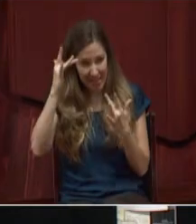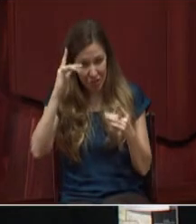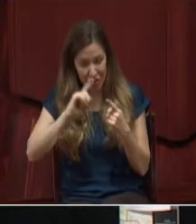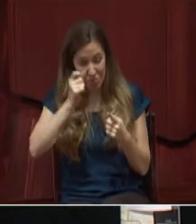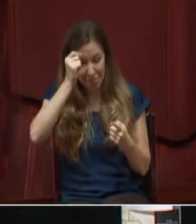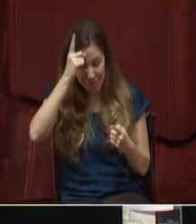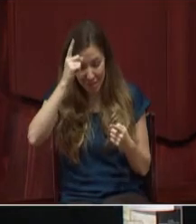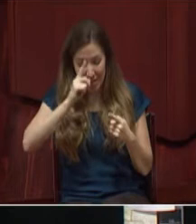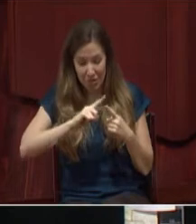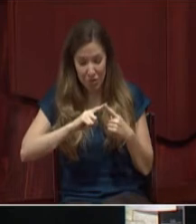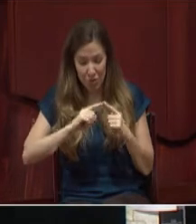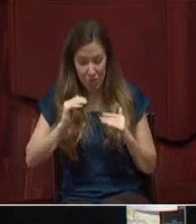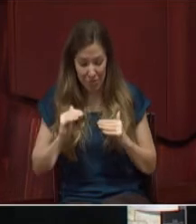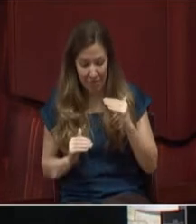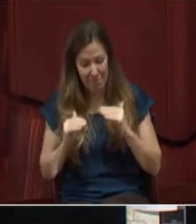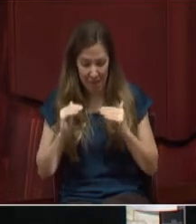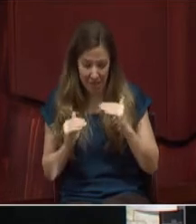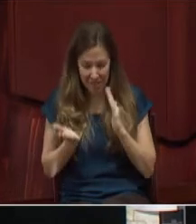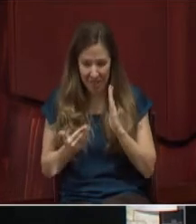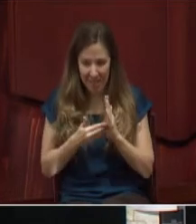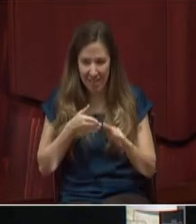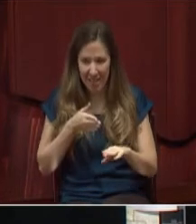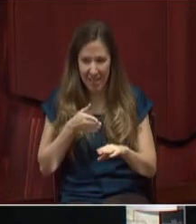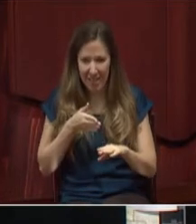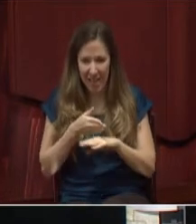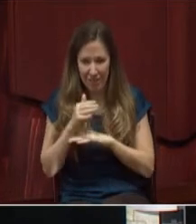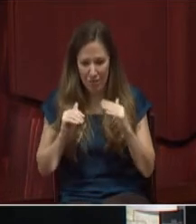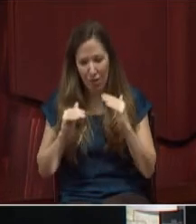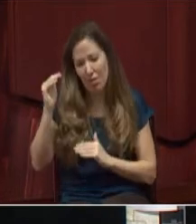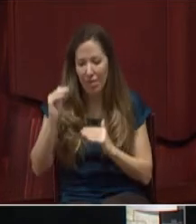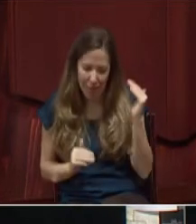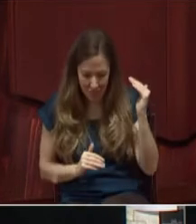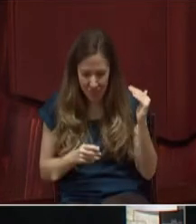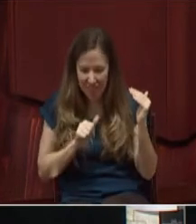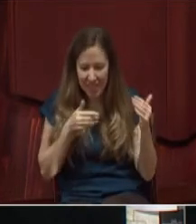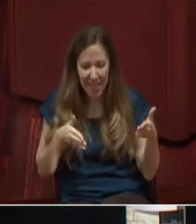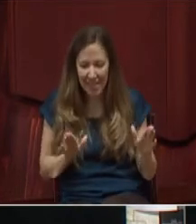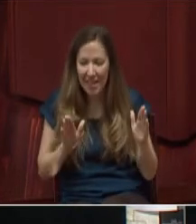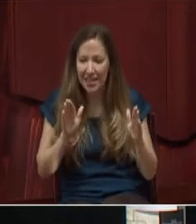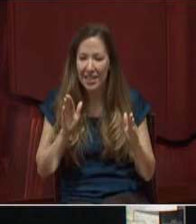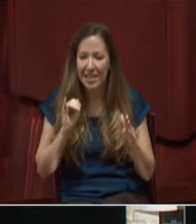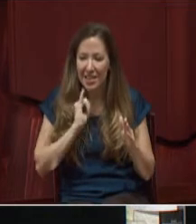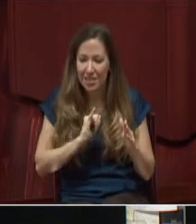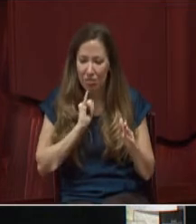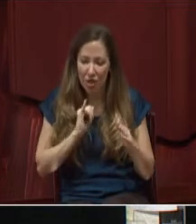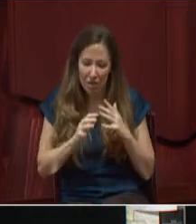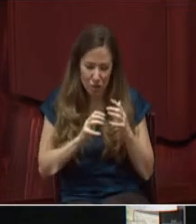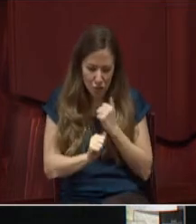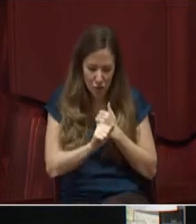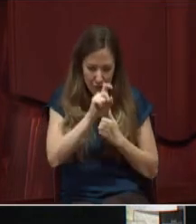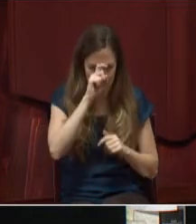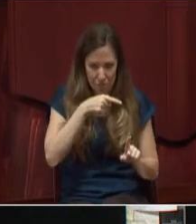the balance after suffering a defeat for a week or two, they didn't let Israel wipe out the Egyptian army because that would